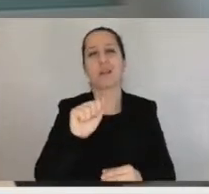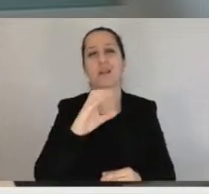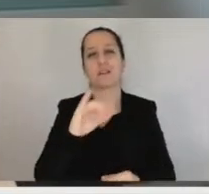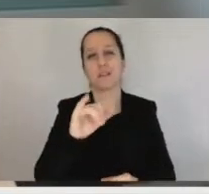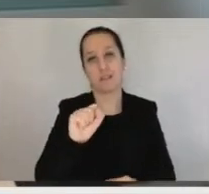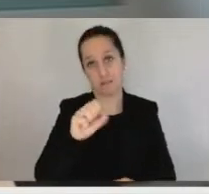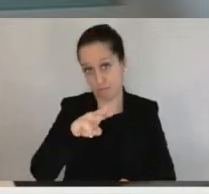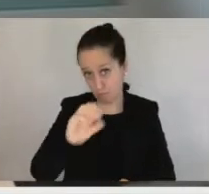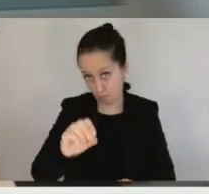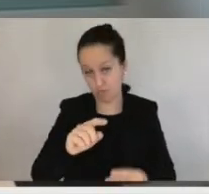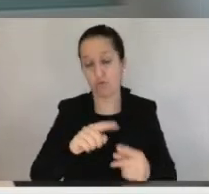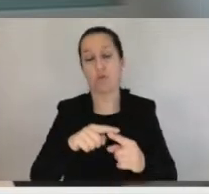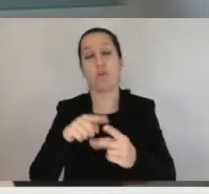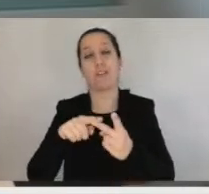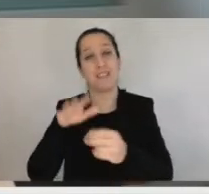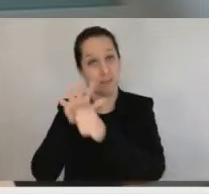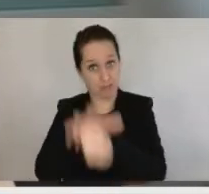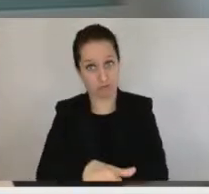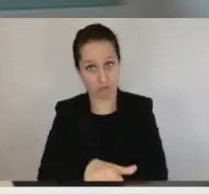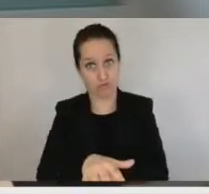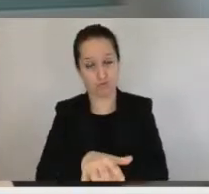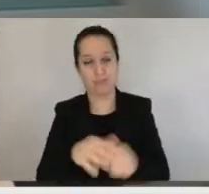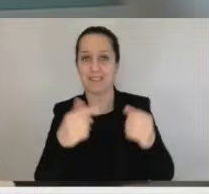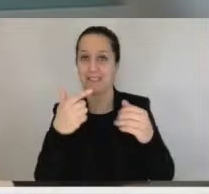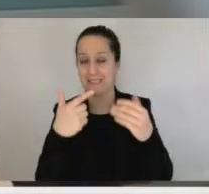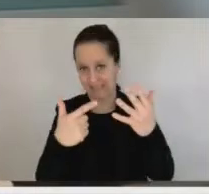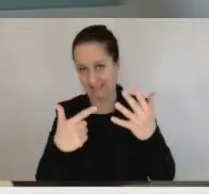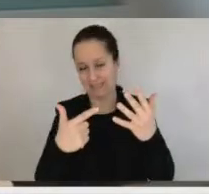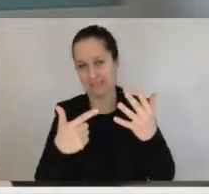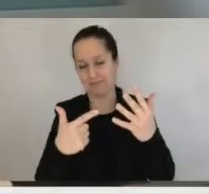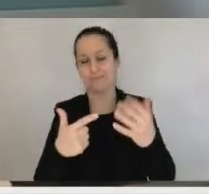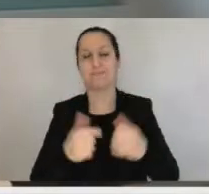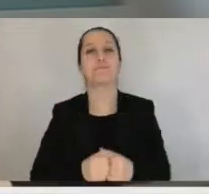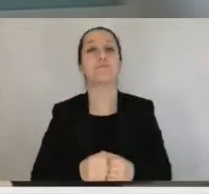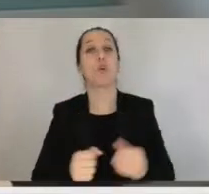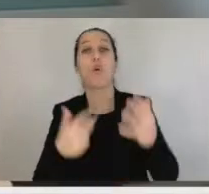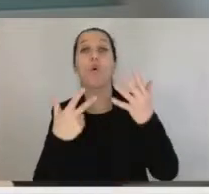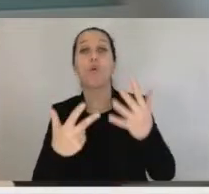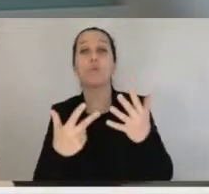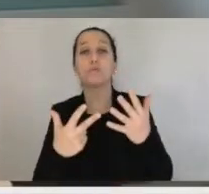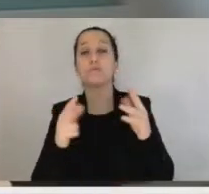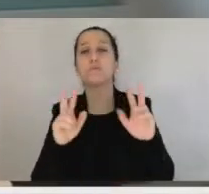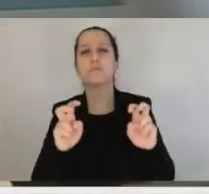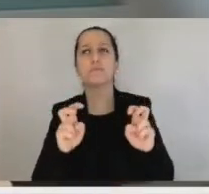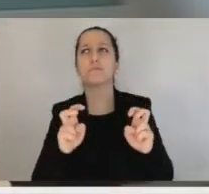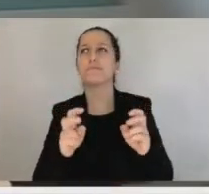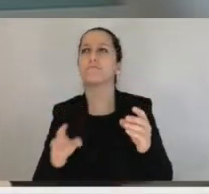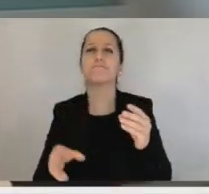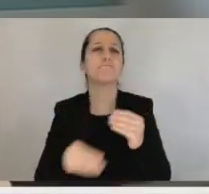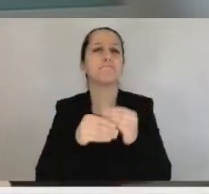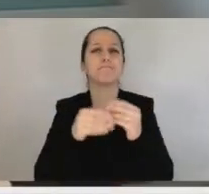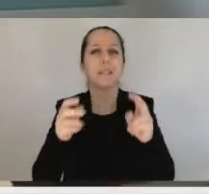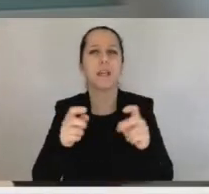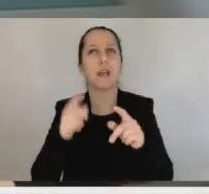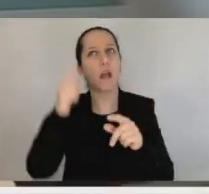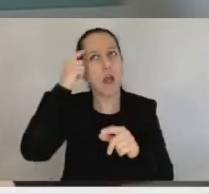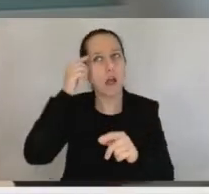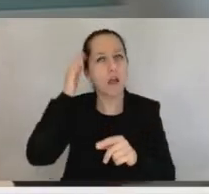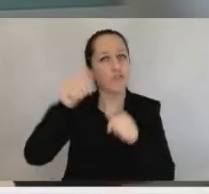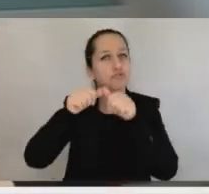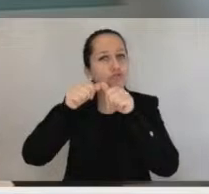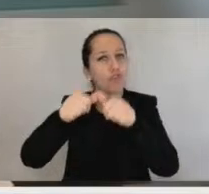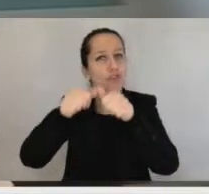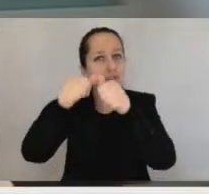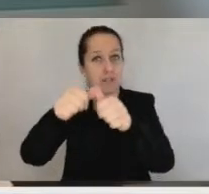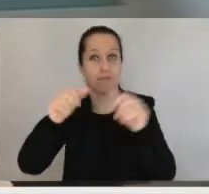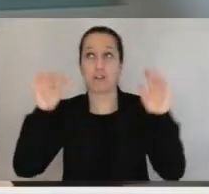number 8 is tackle environmental sustainability and health equity together. So to